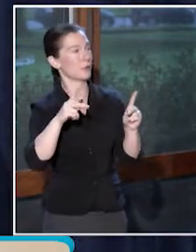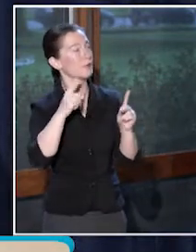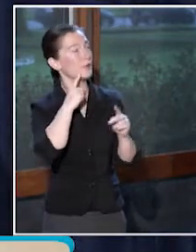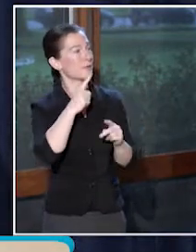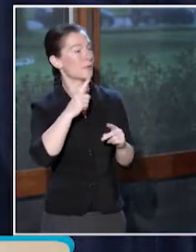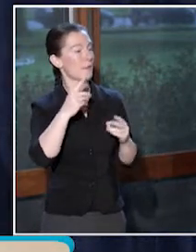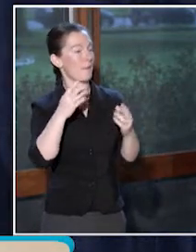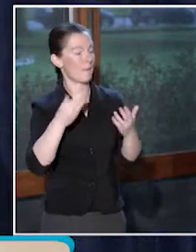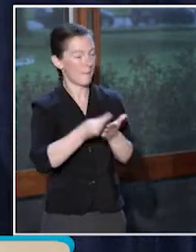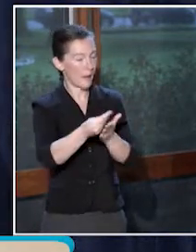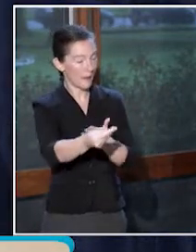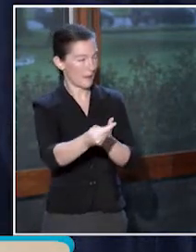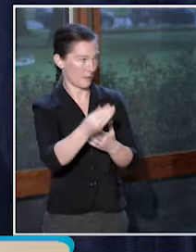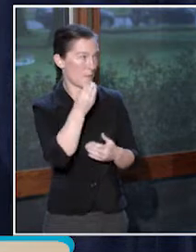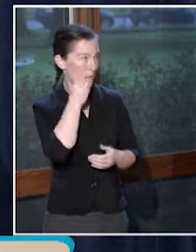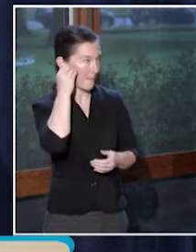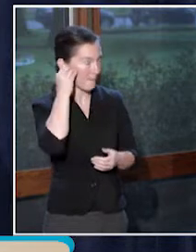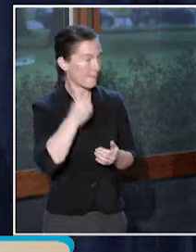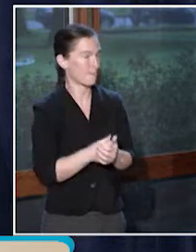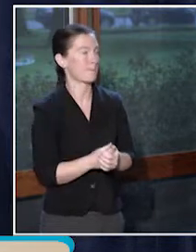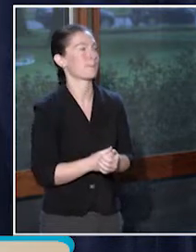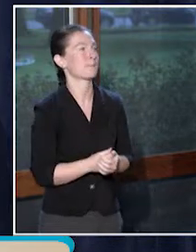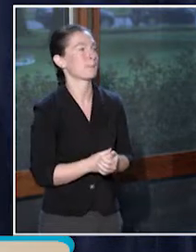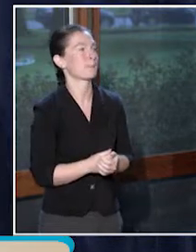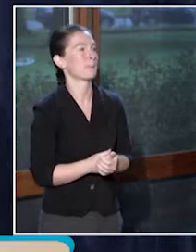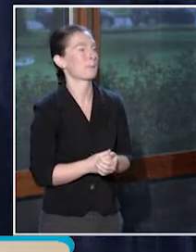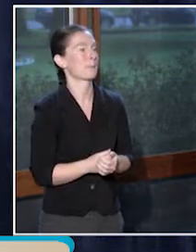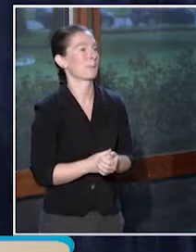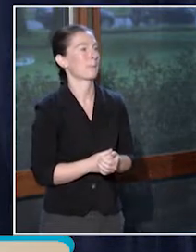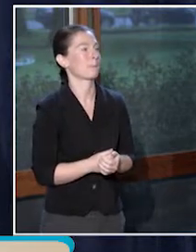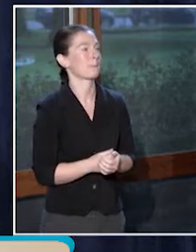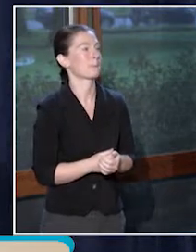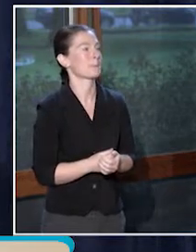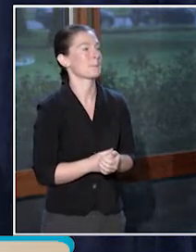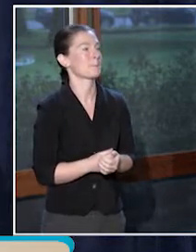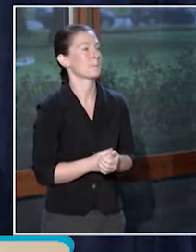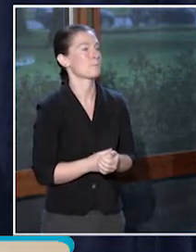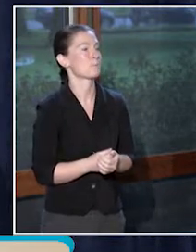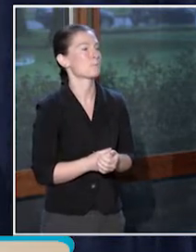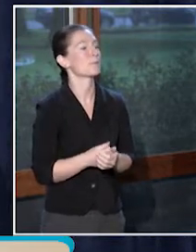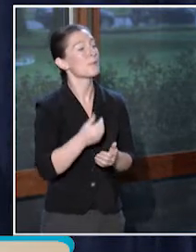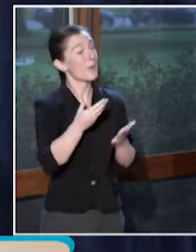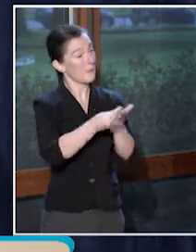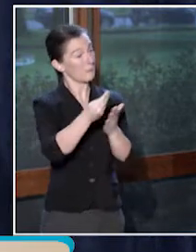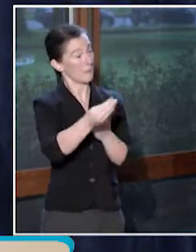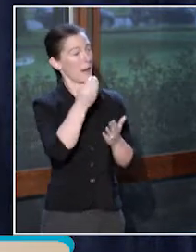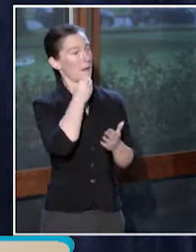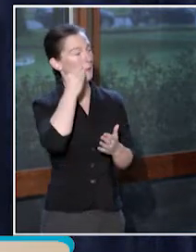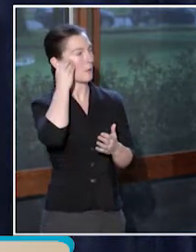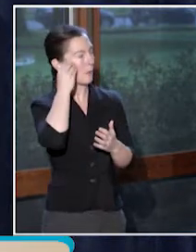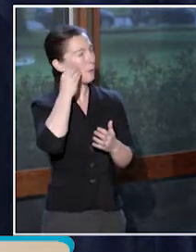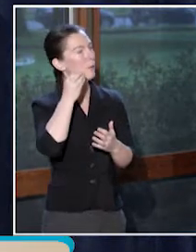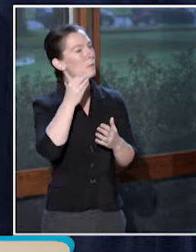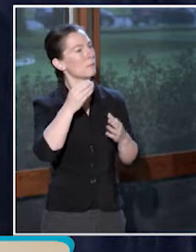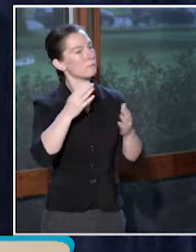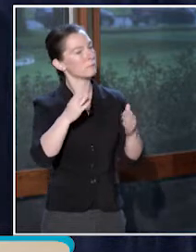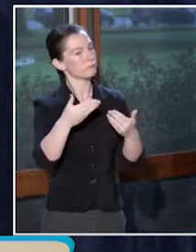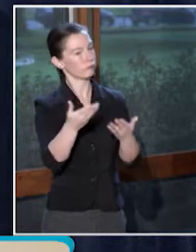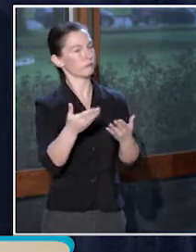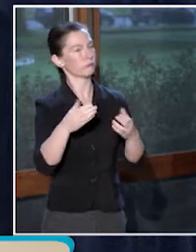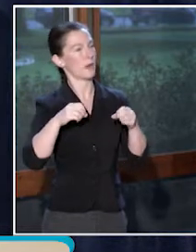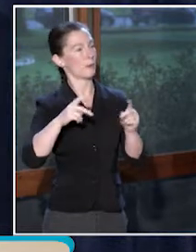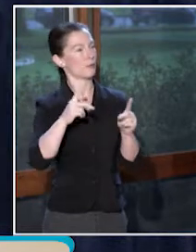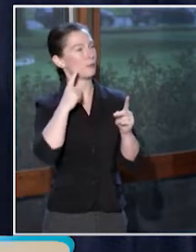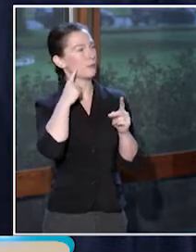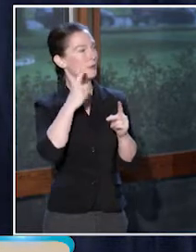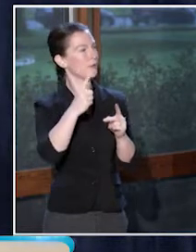home represents an opportunity to create intergenerational wealth, not just for families now, to be clear, but